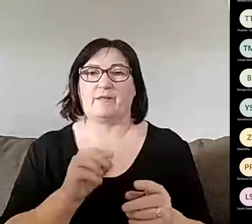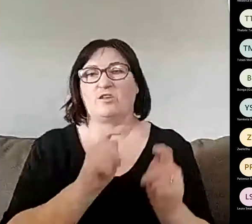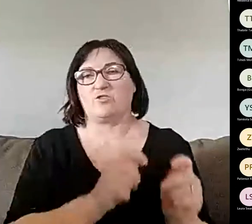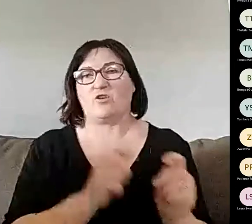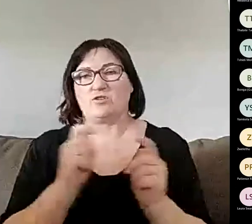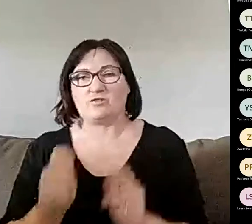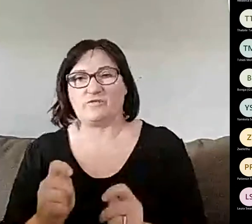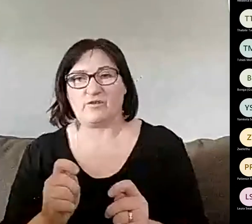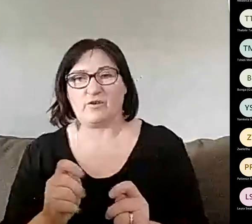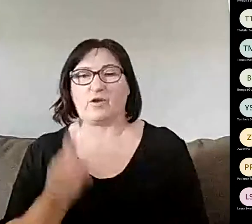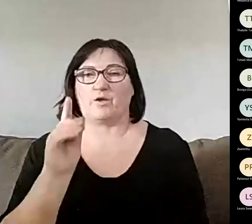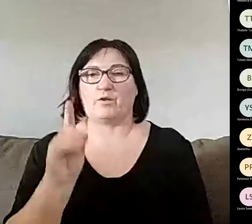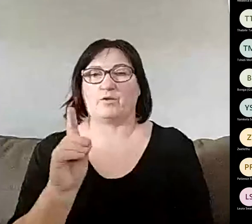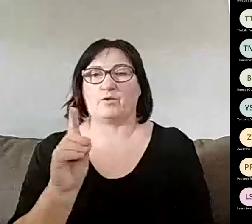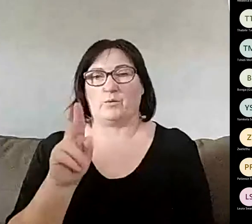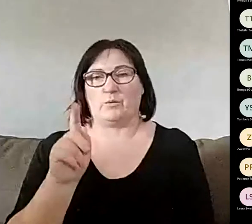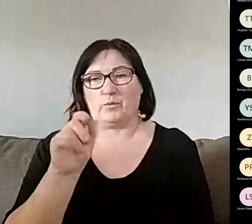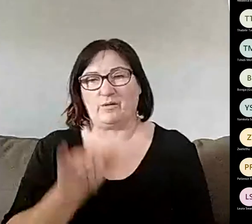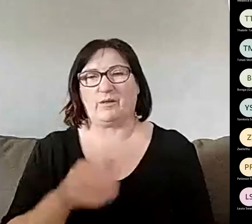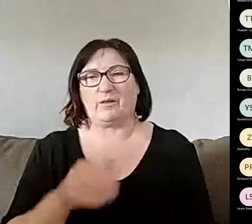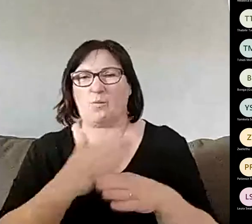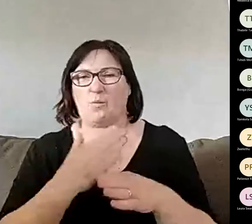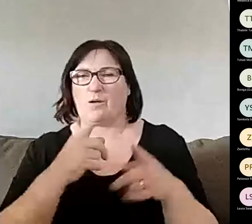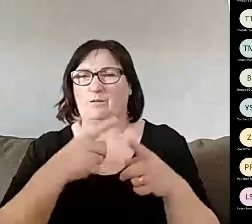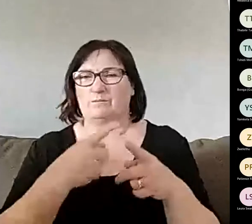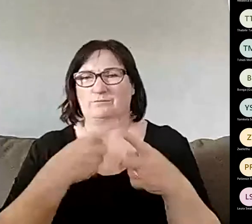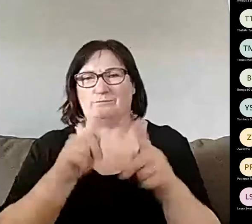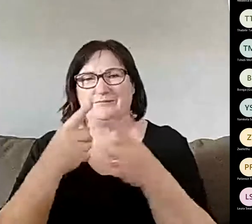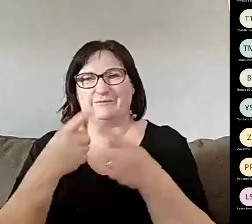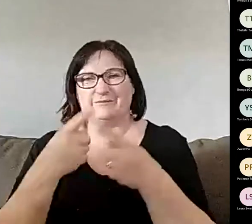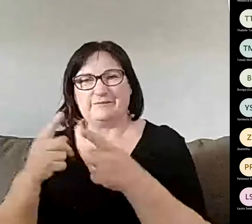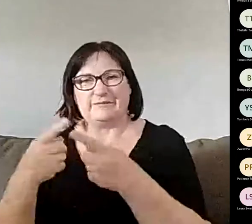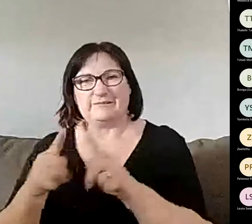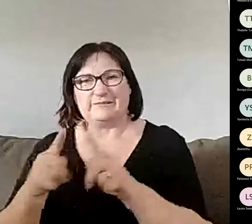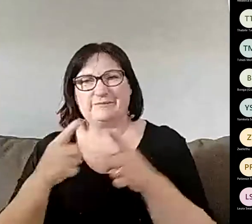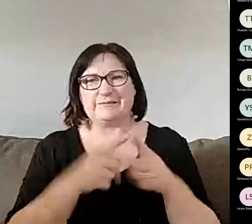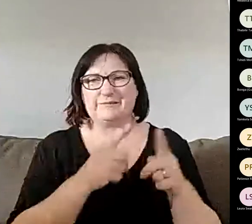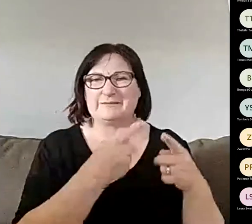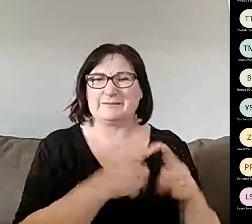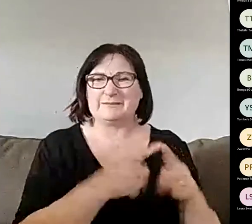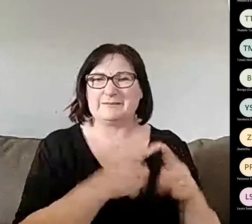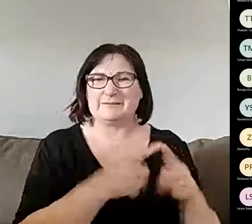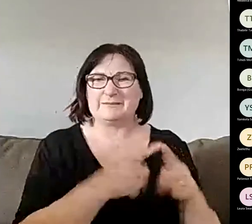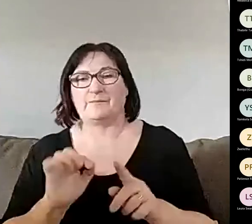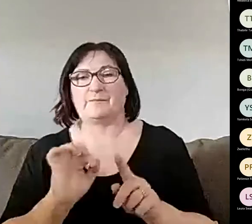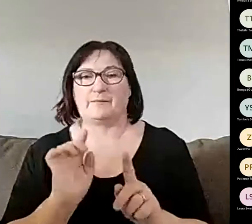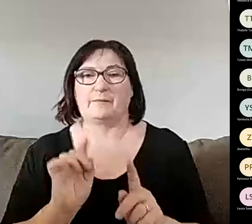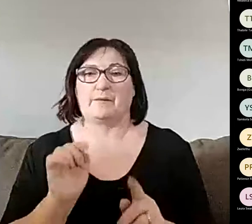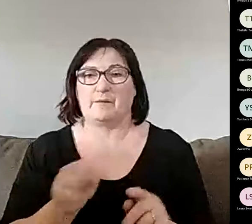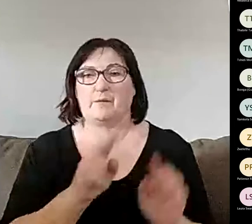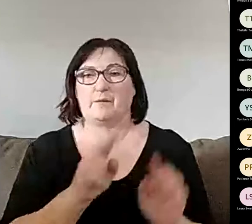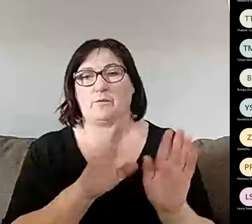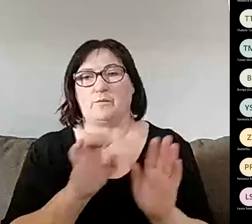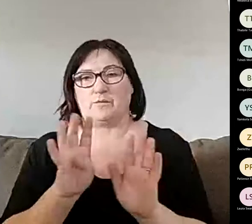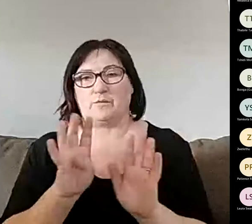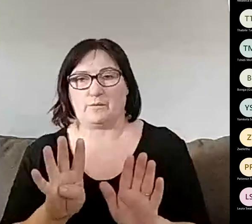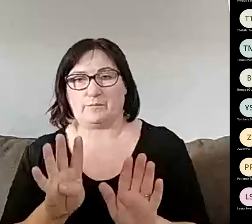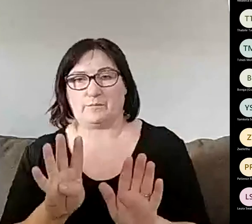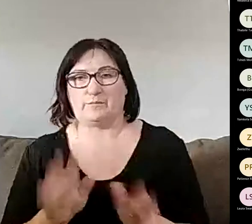Thereafter, she worked on various projects in SARS focusing on revenue. In 2009, she joined the